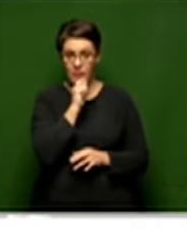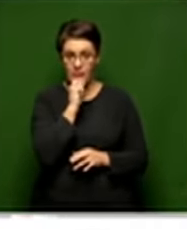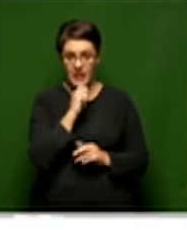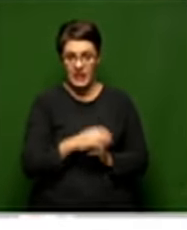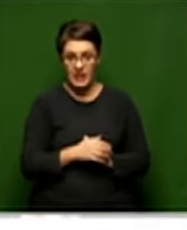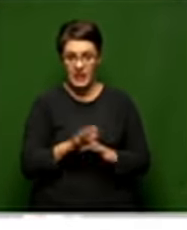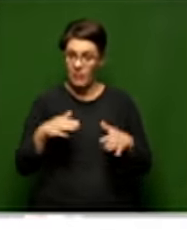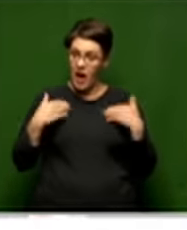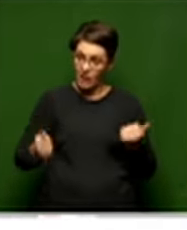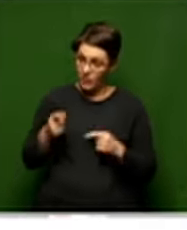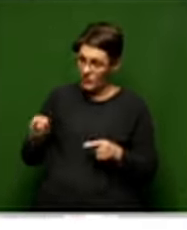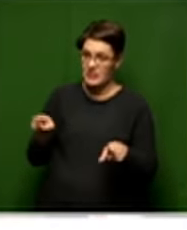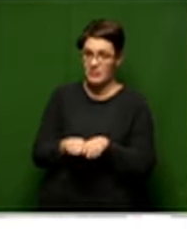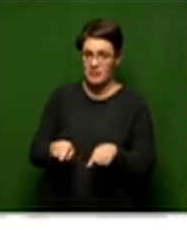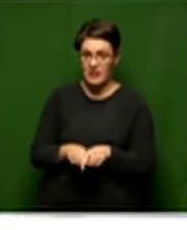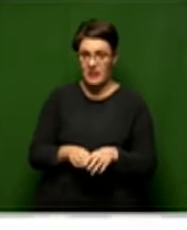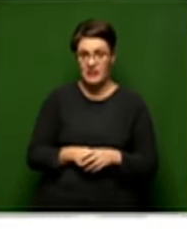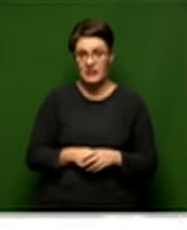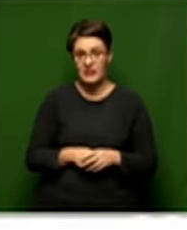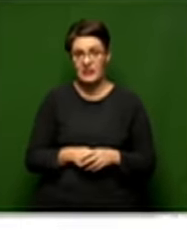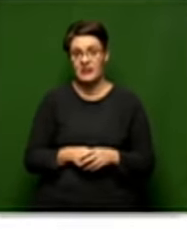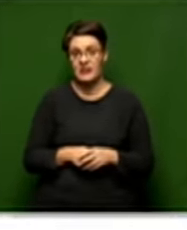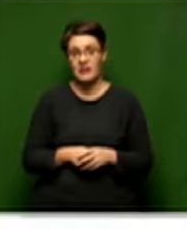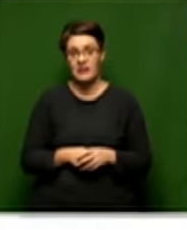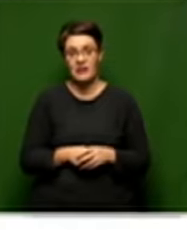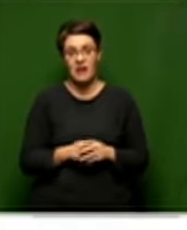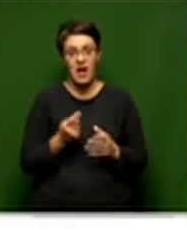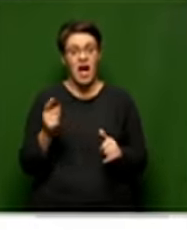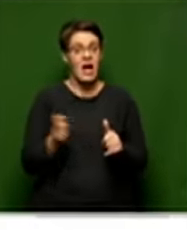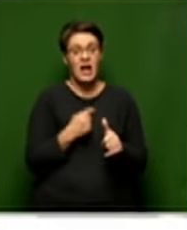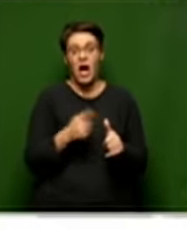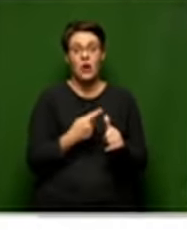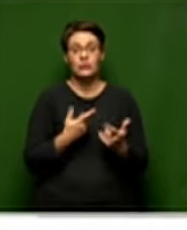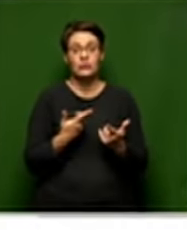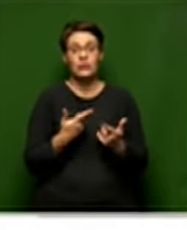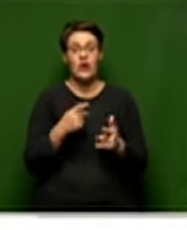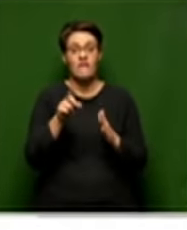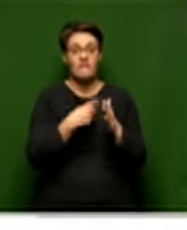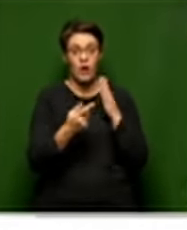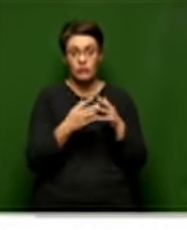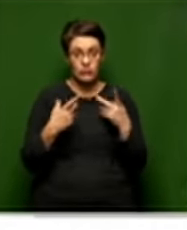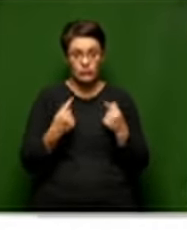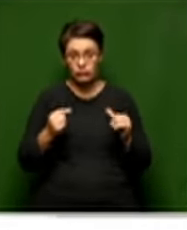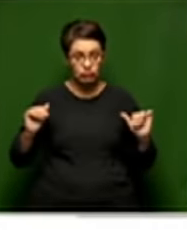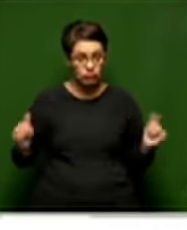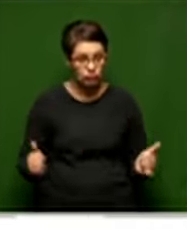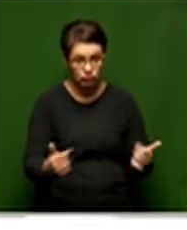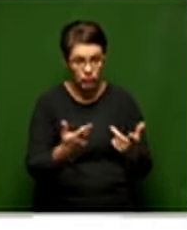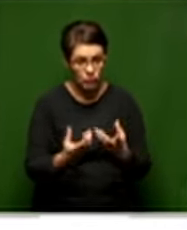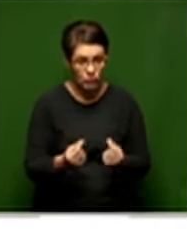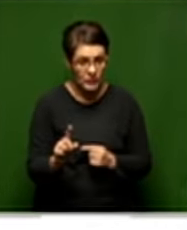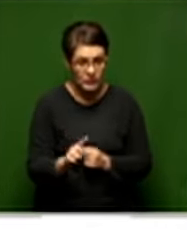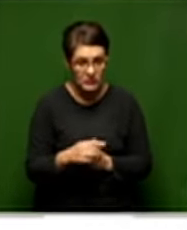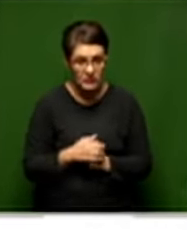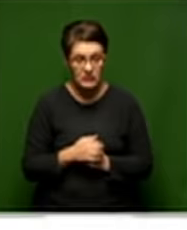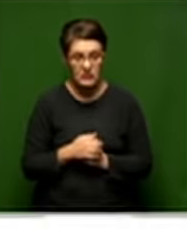and how are you as well? Thank you. How is the counting of votes going in Limpopo province? Thank you very much. The counting